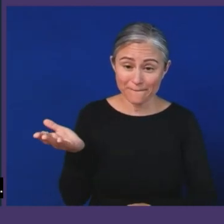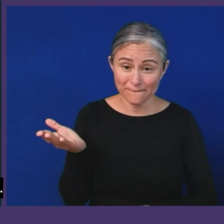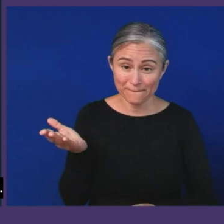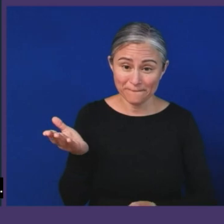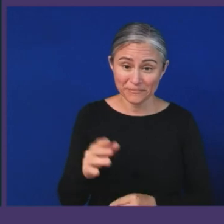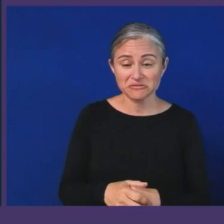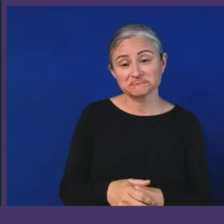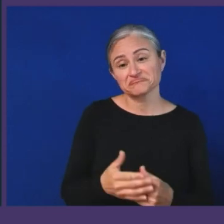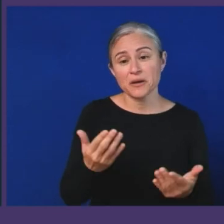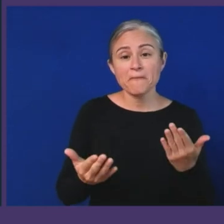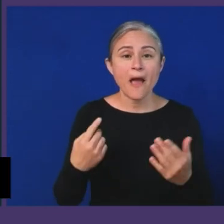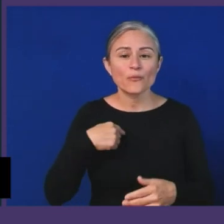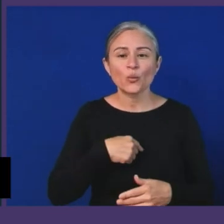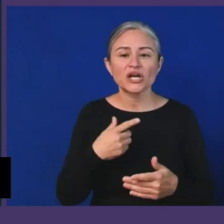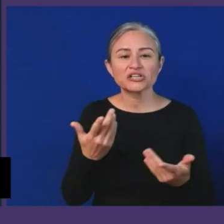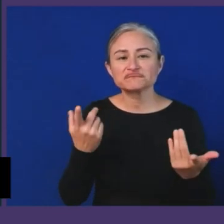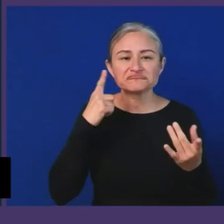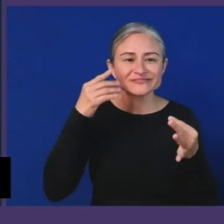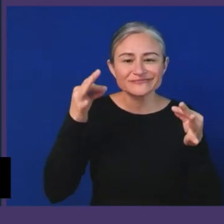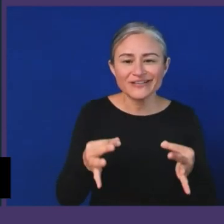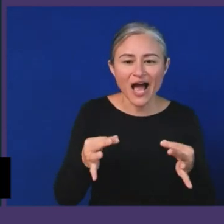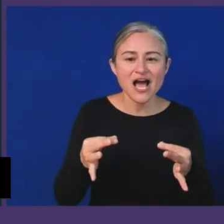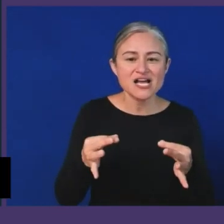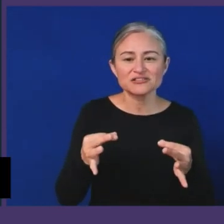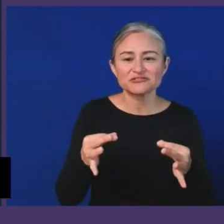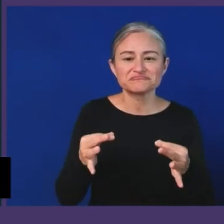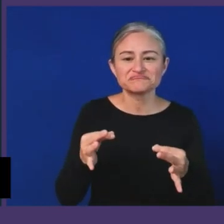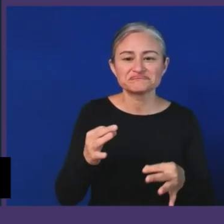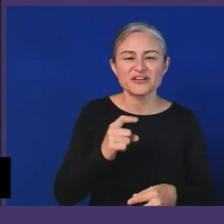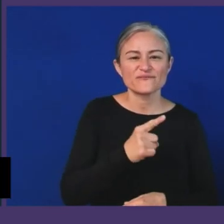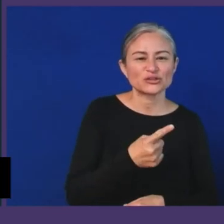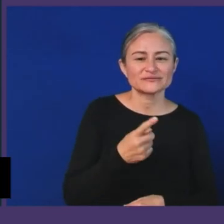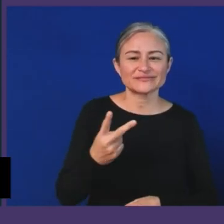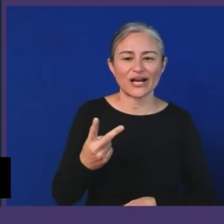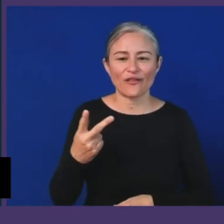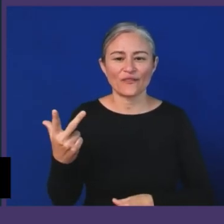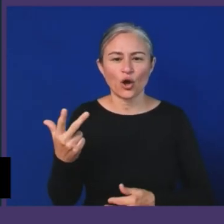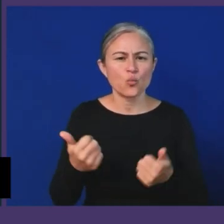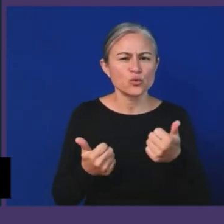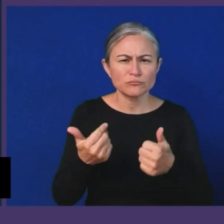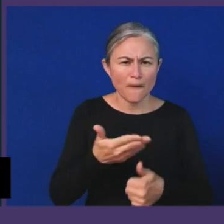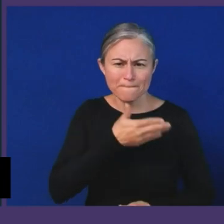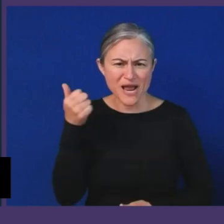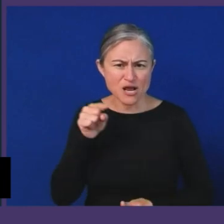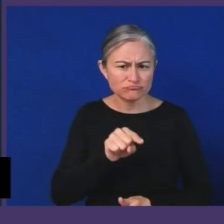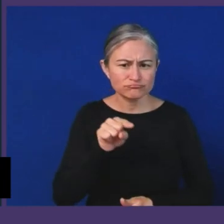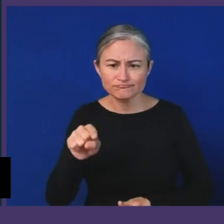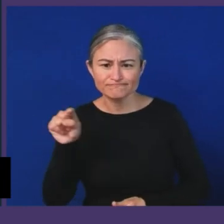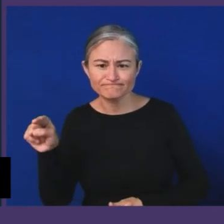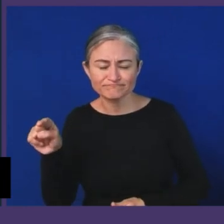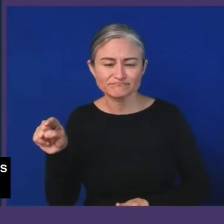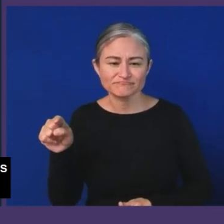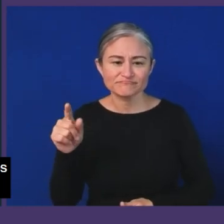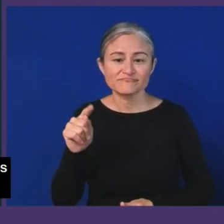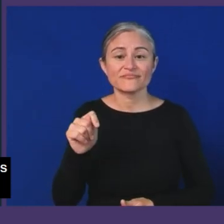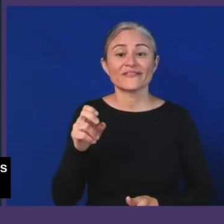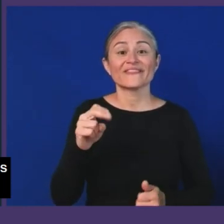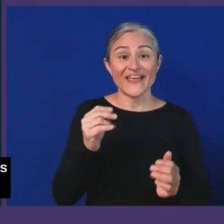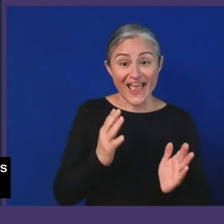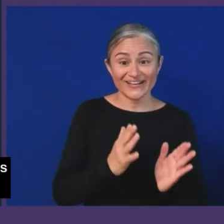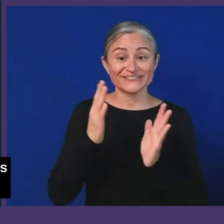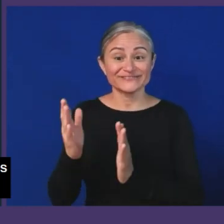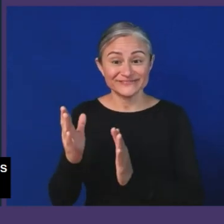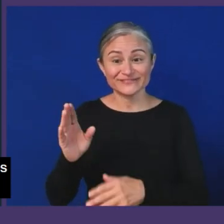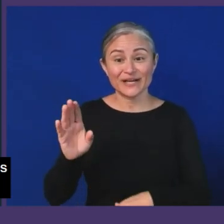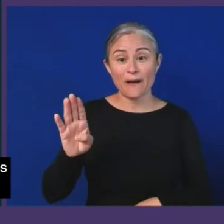So we rank them. Then we can follow that with something that looks very much kind of like a binary classification on all the possible pairs between these